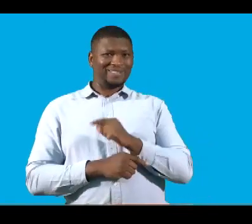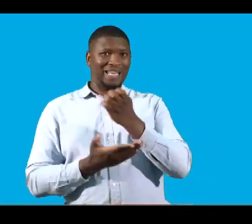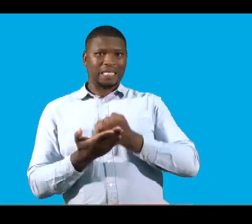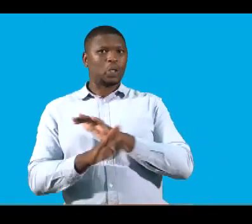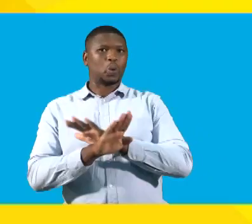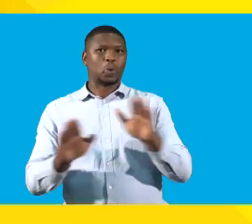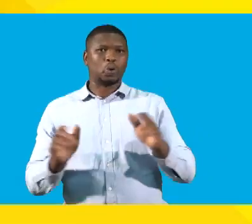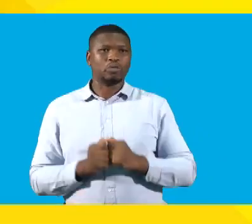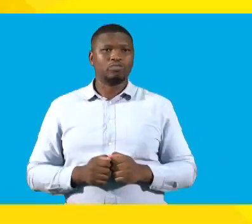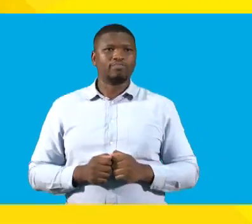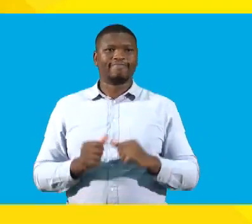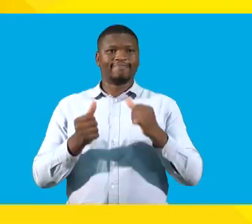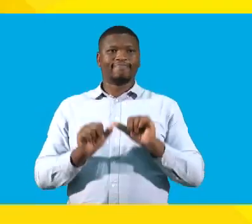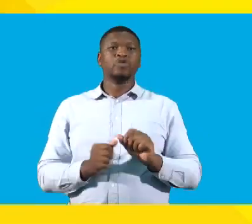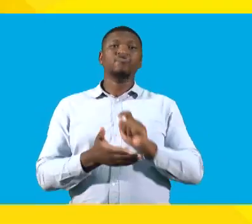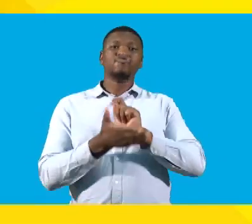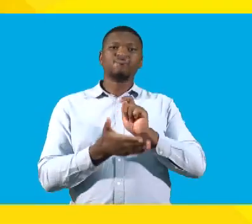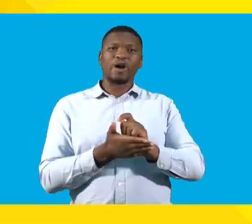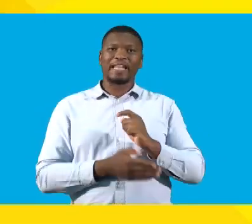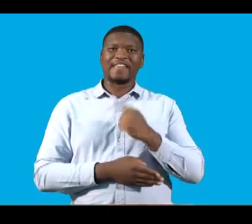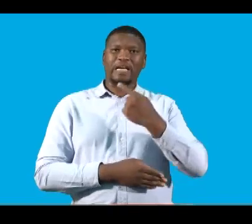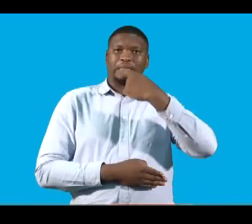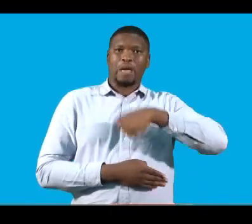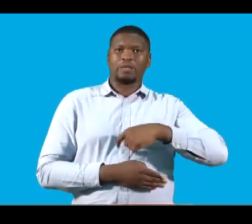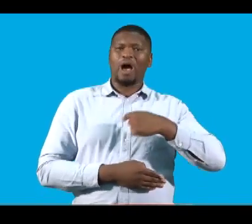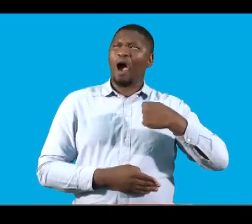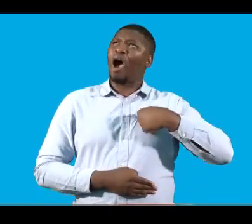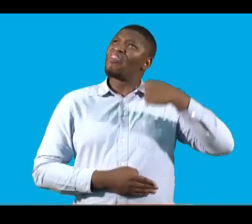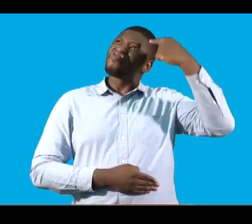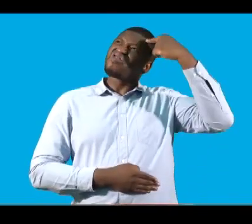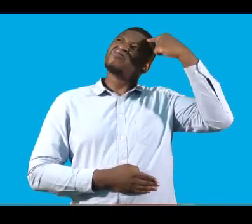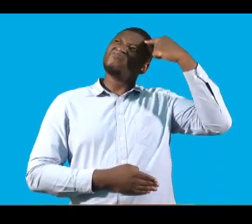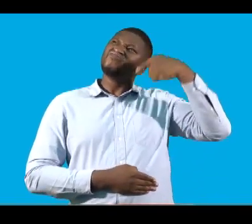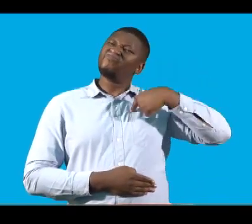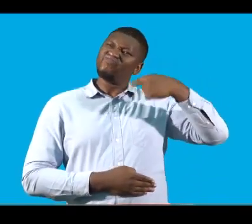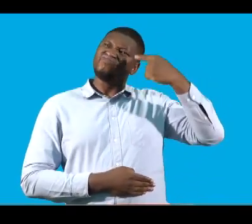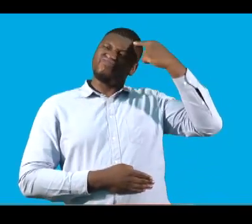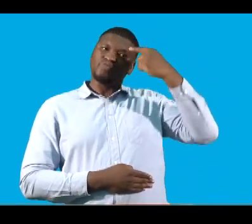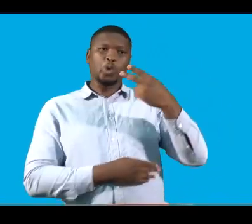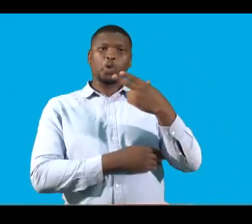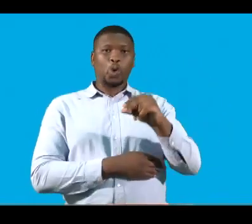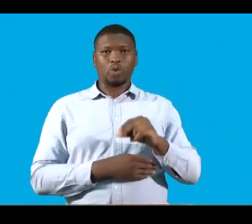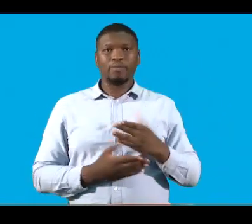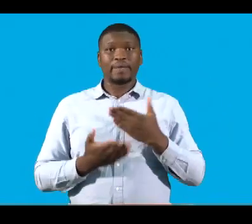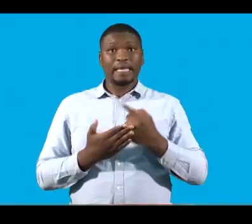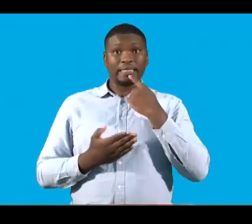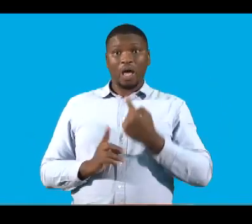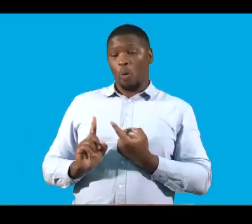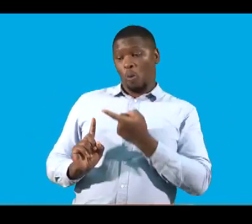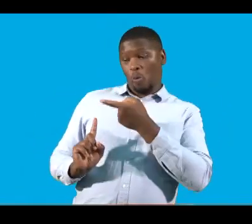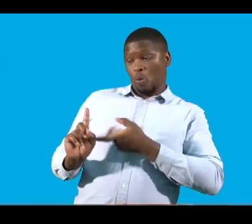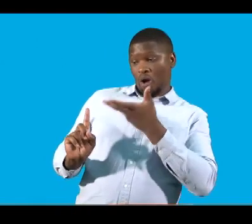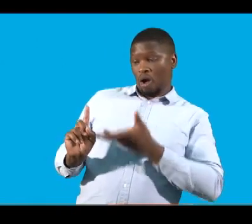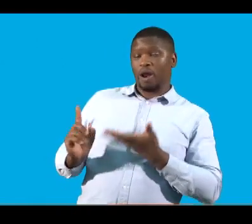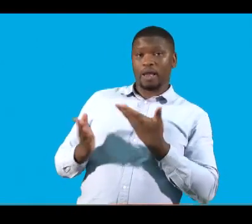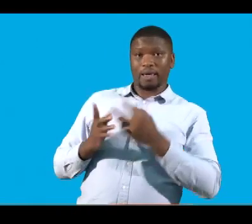for the weekend and not for the literary essay. Do not write in the first person. I think. Rather say,